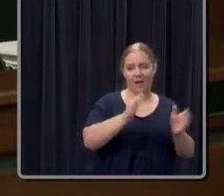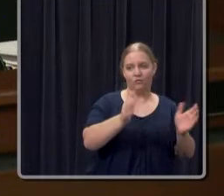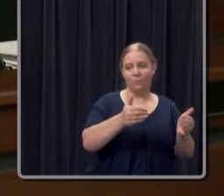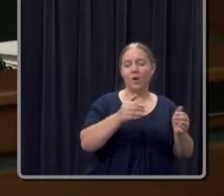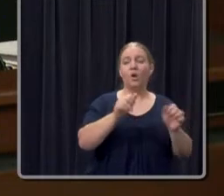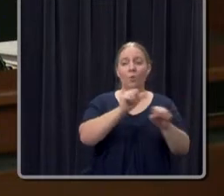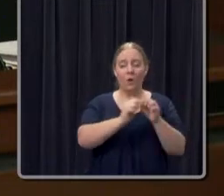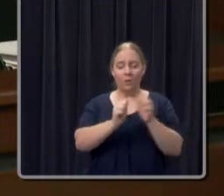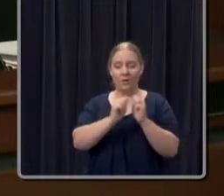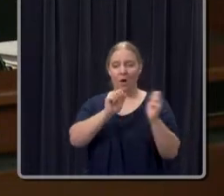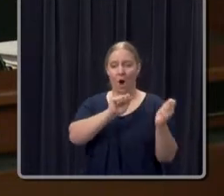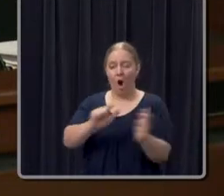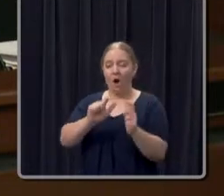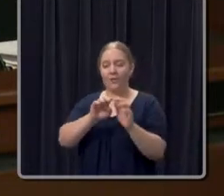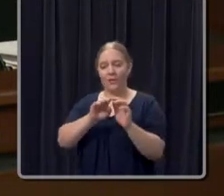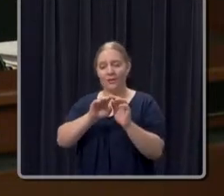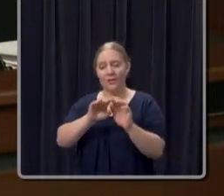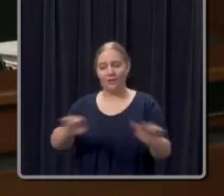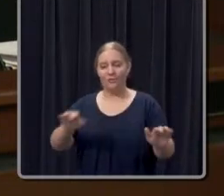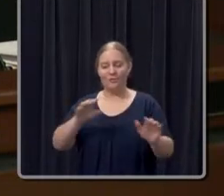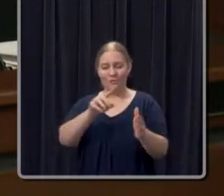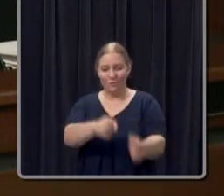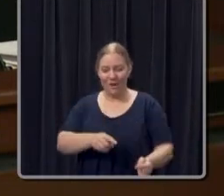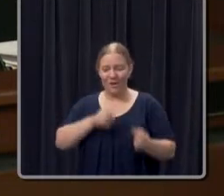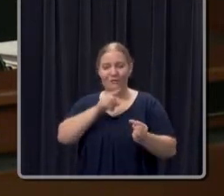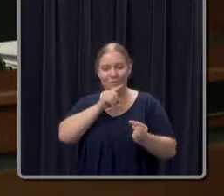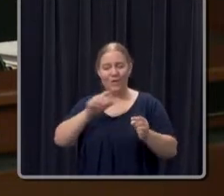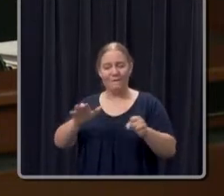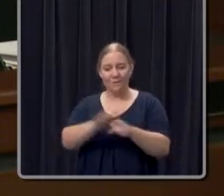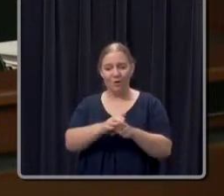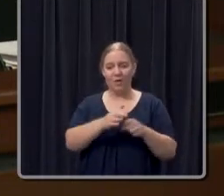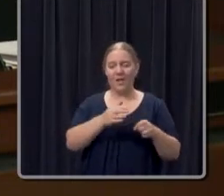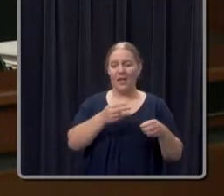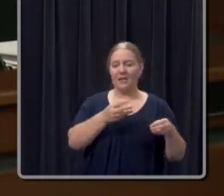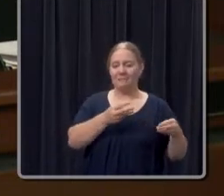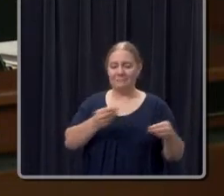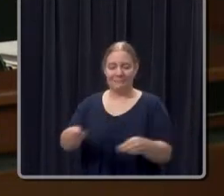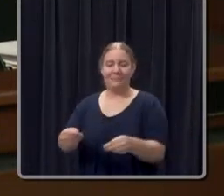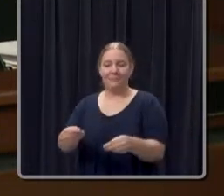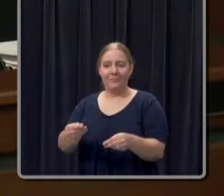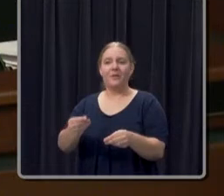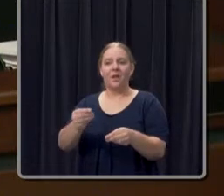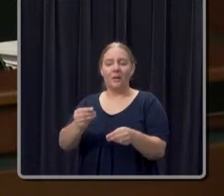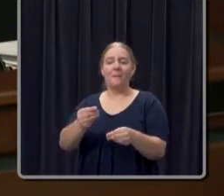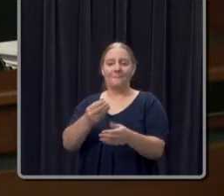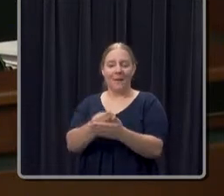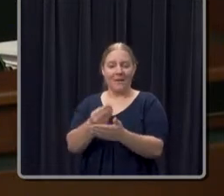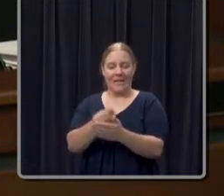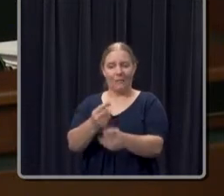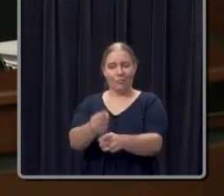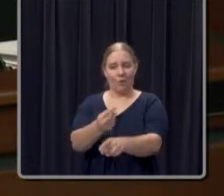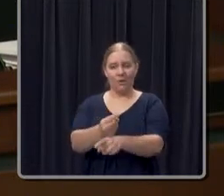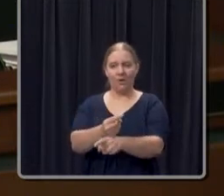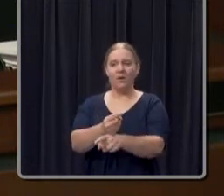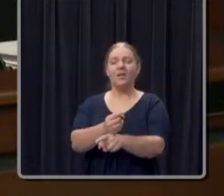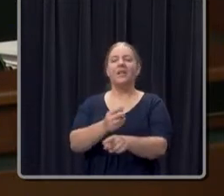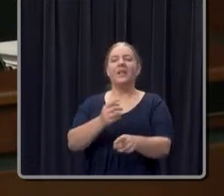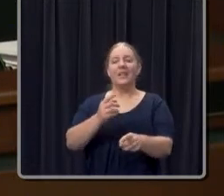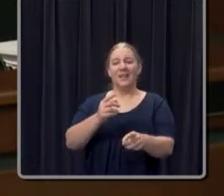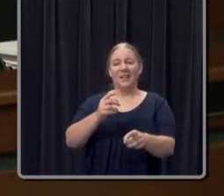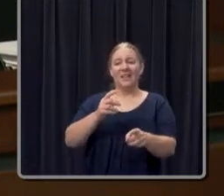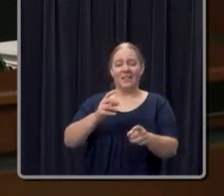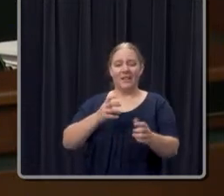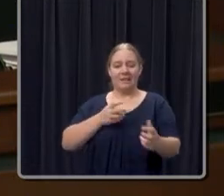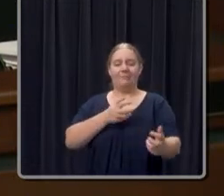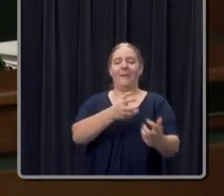who are struggling, to really fully fund our MTSS the way it needs to be, to properly address the needs of